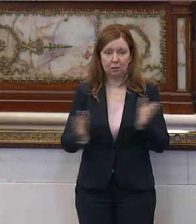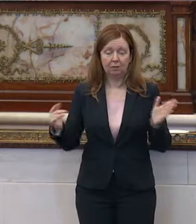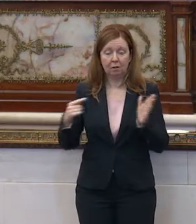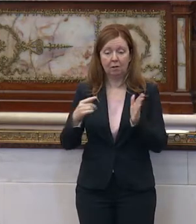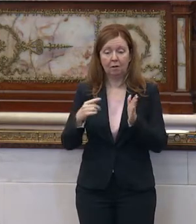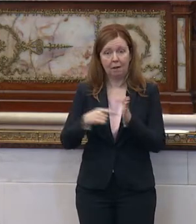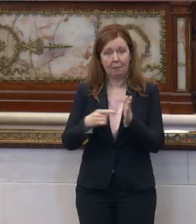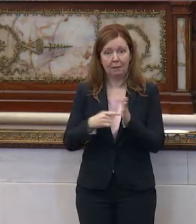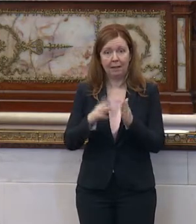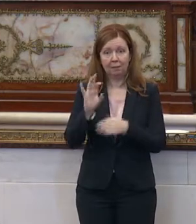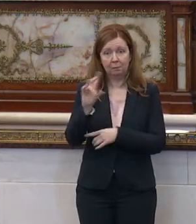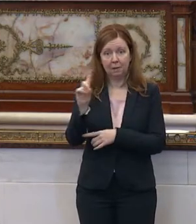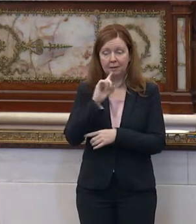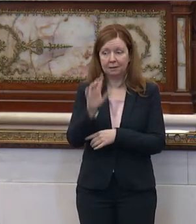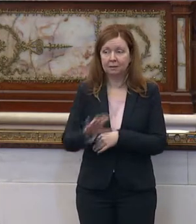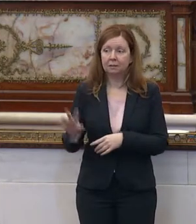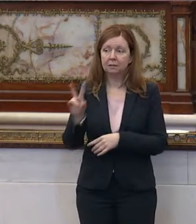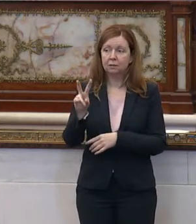is approximately